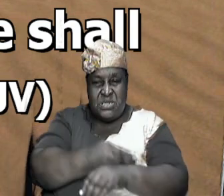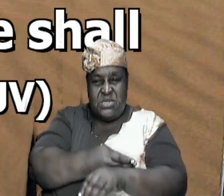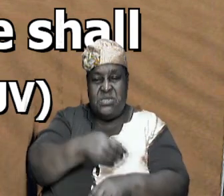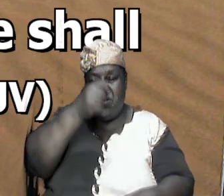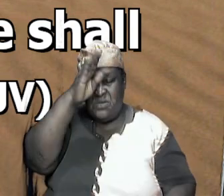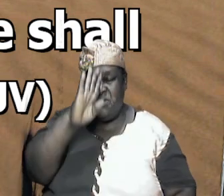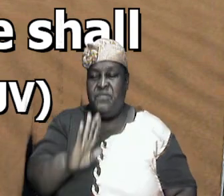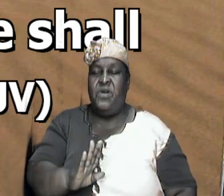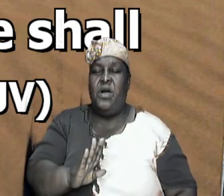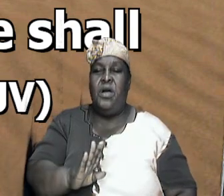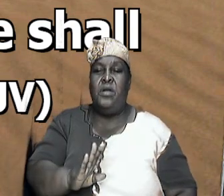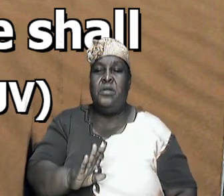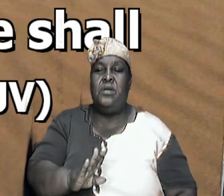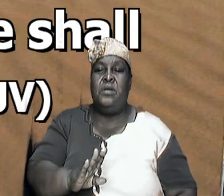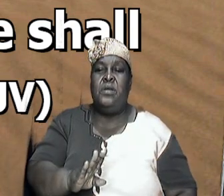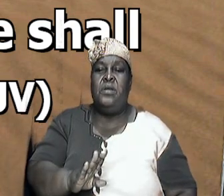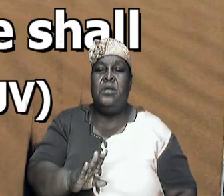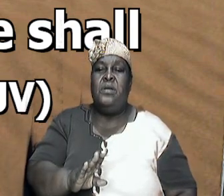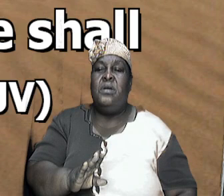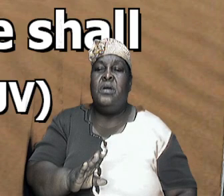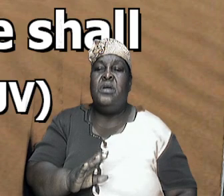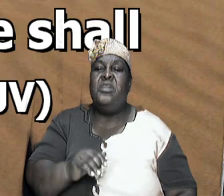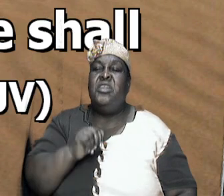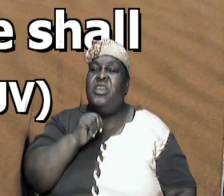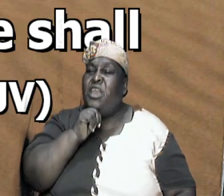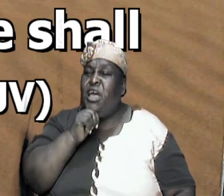now are we the sons of God,